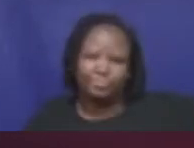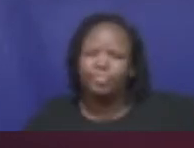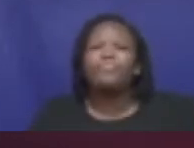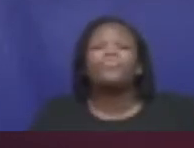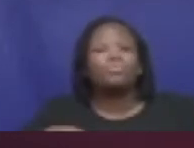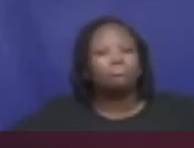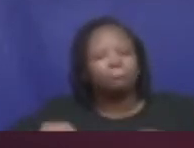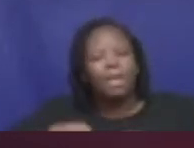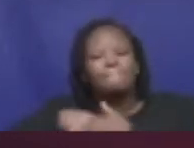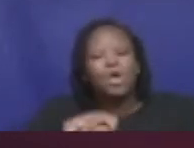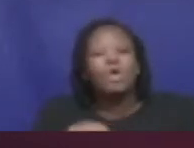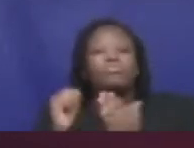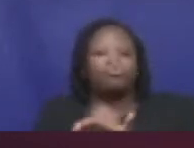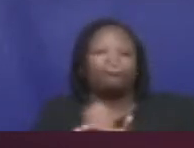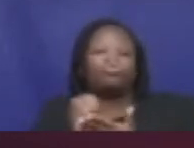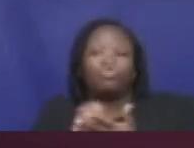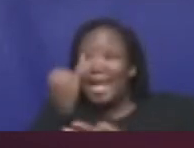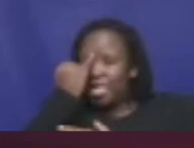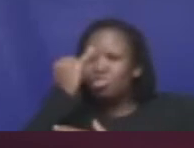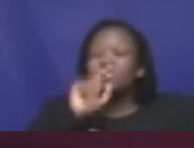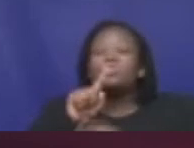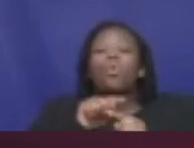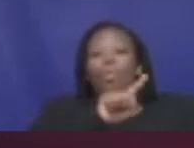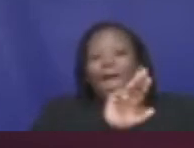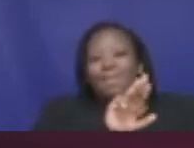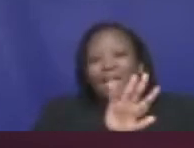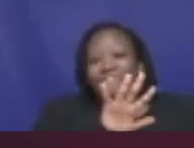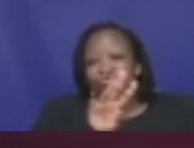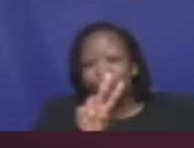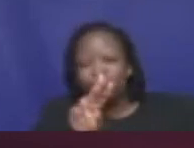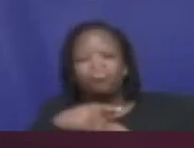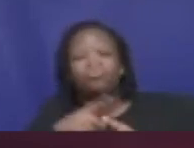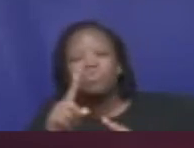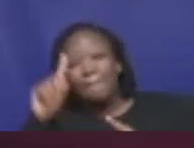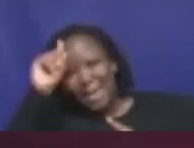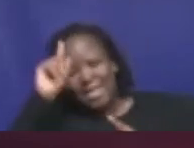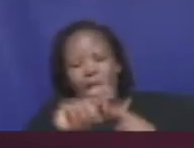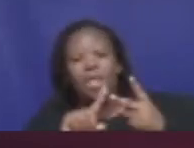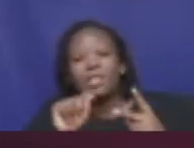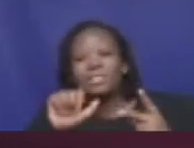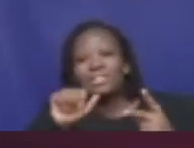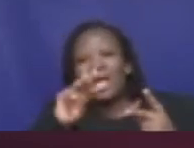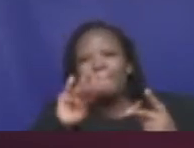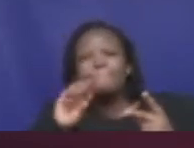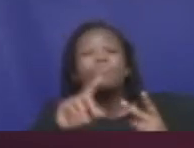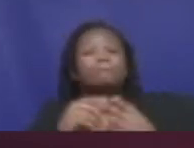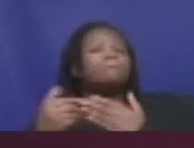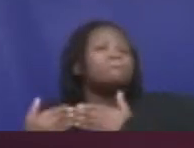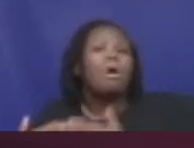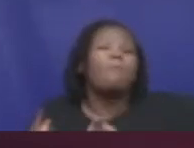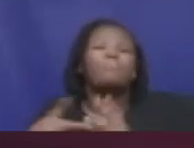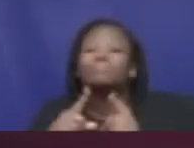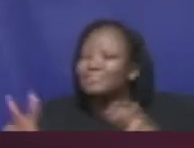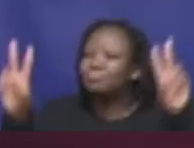birth registration initiative. In 1952, Mandela and Tambo attorneys opened its doors. It was, and I